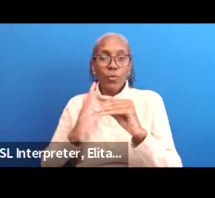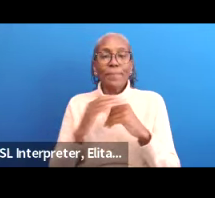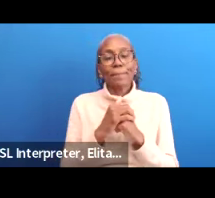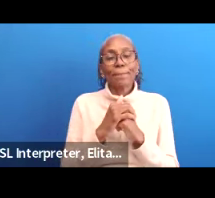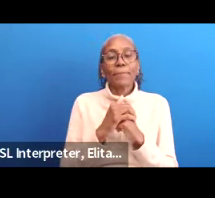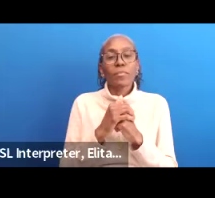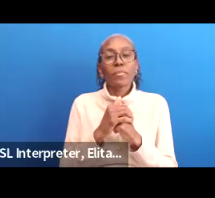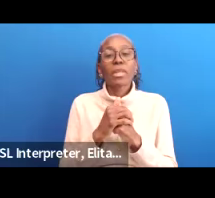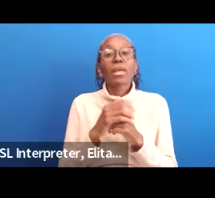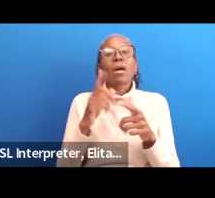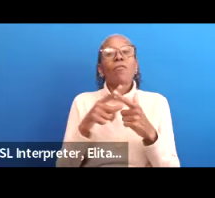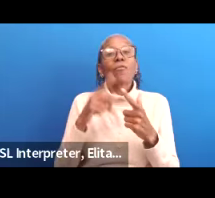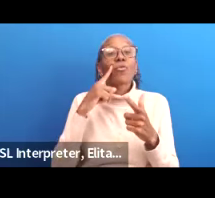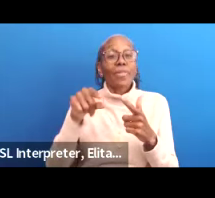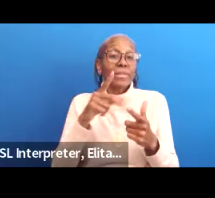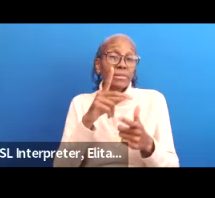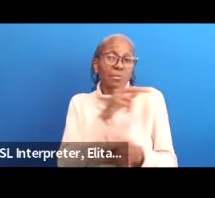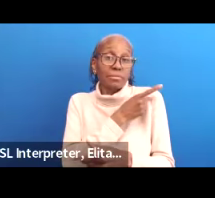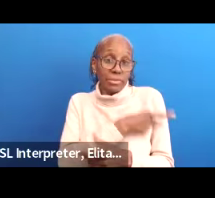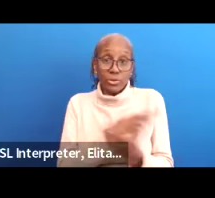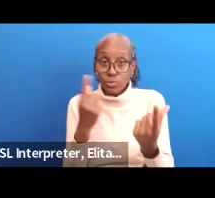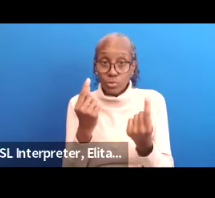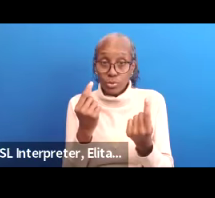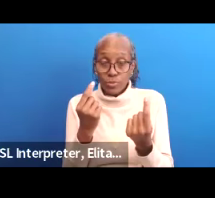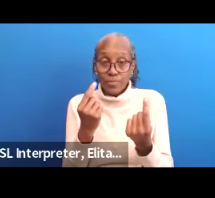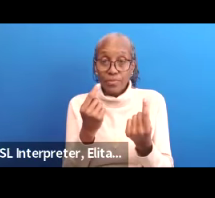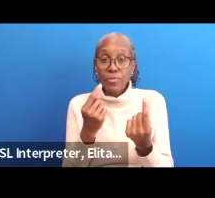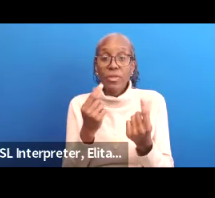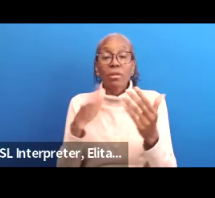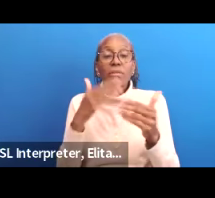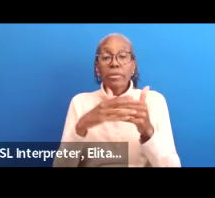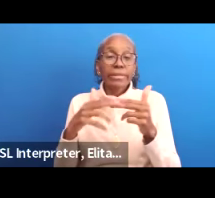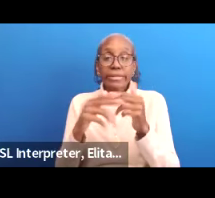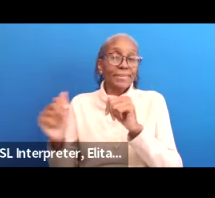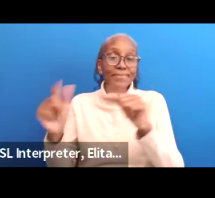And what we did for this patient is as follows. Next slide.